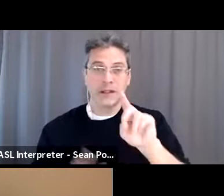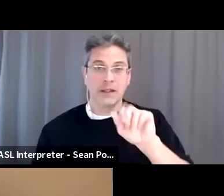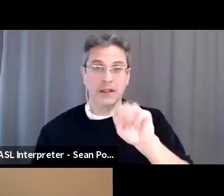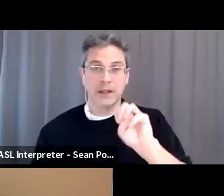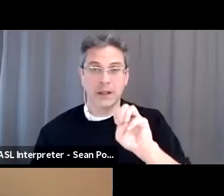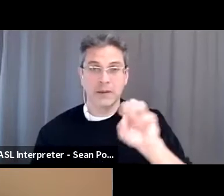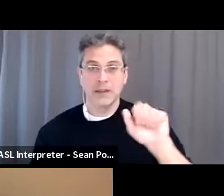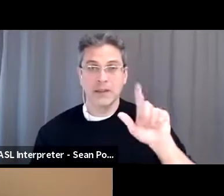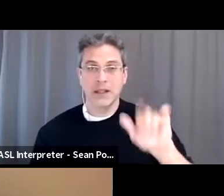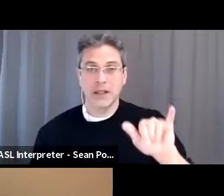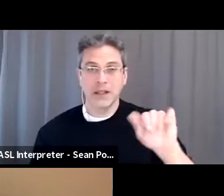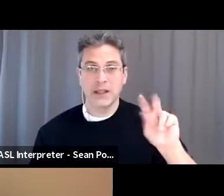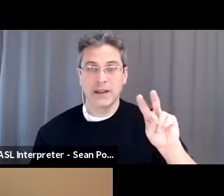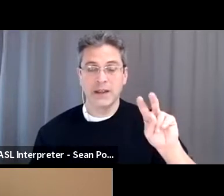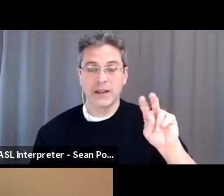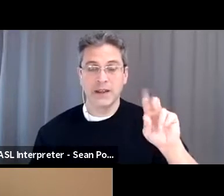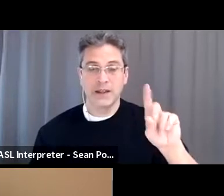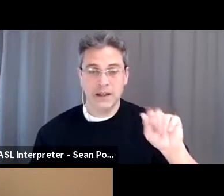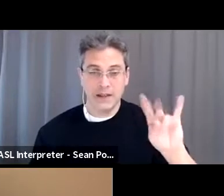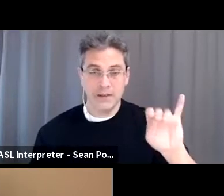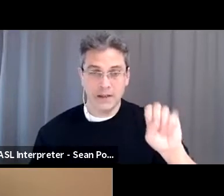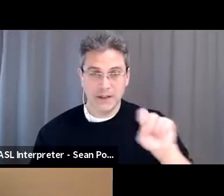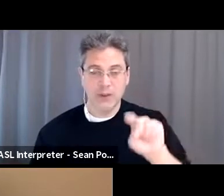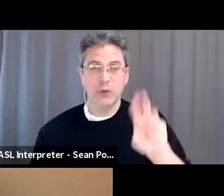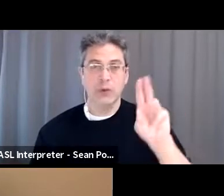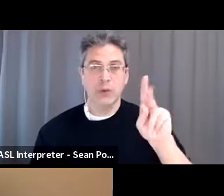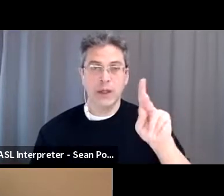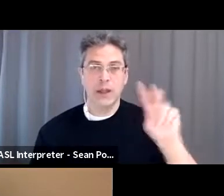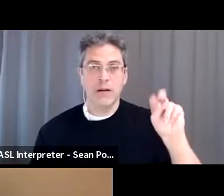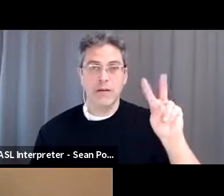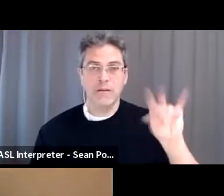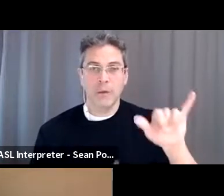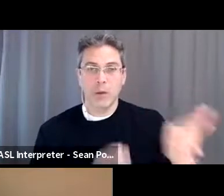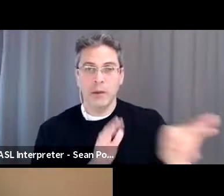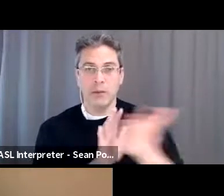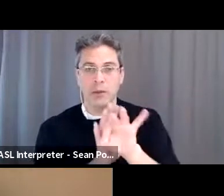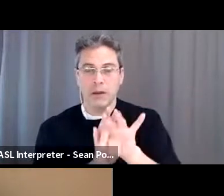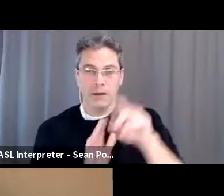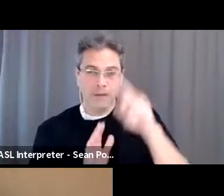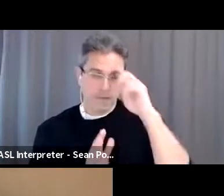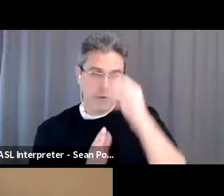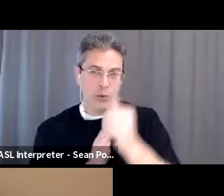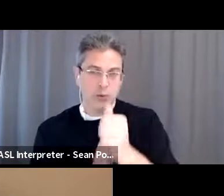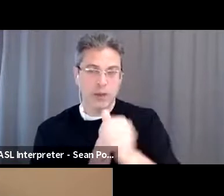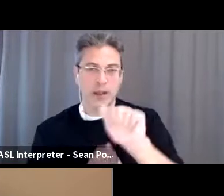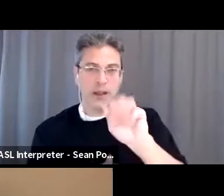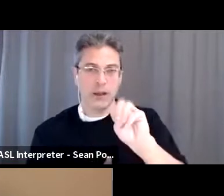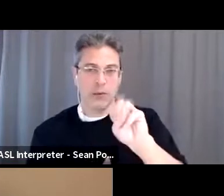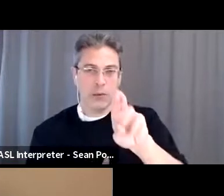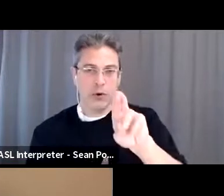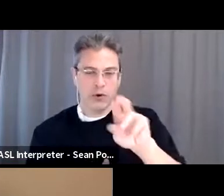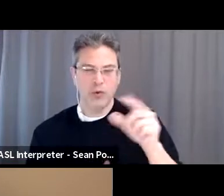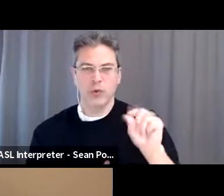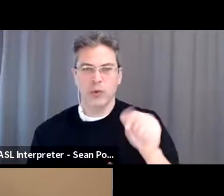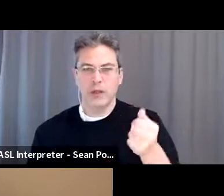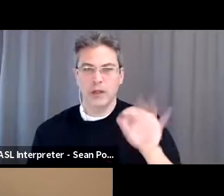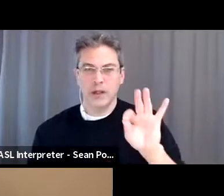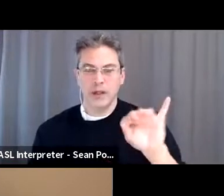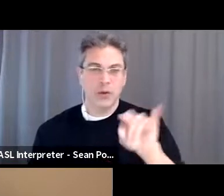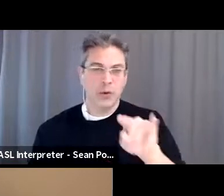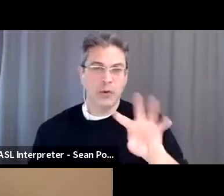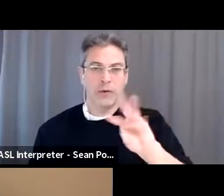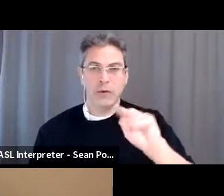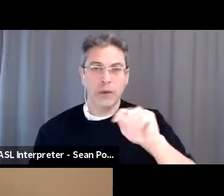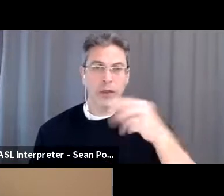UK government's special envoy on AMR in 2019. She's also the 40th Master of